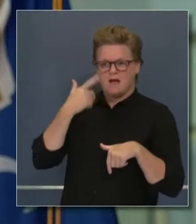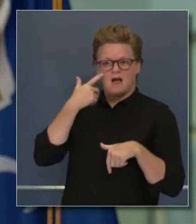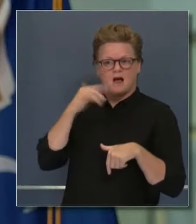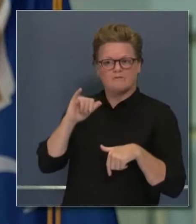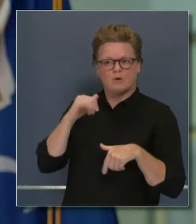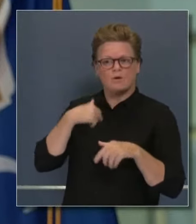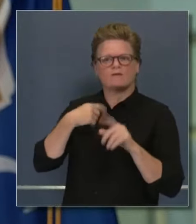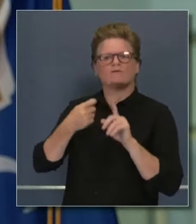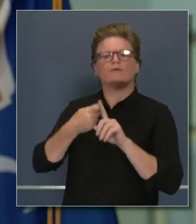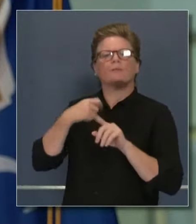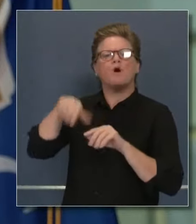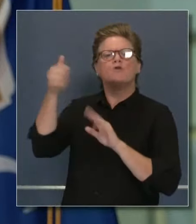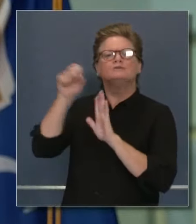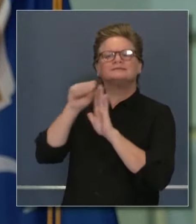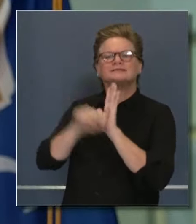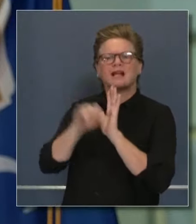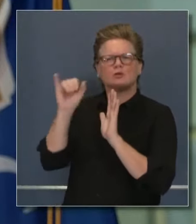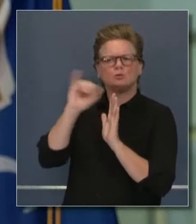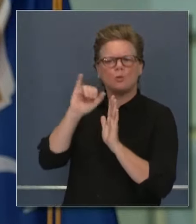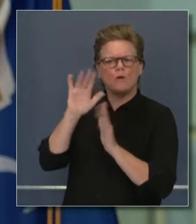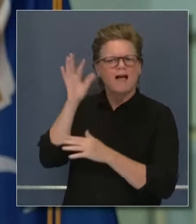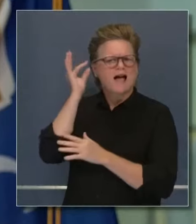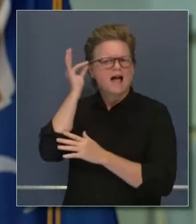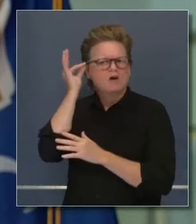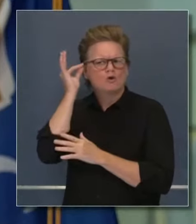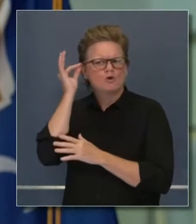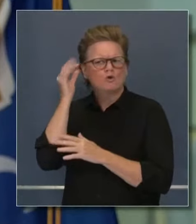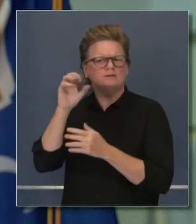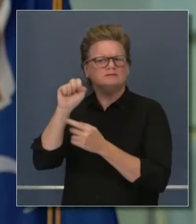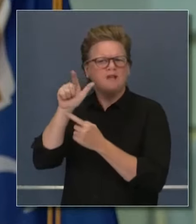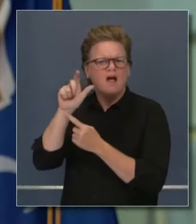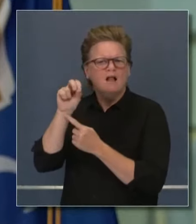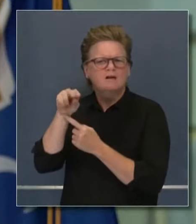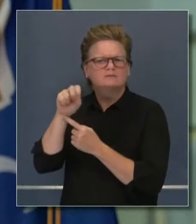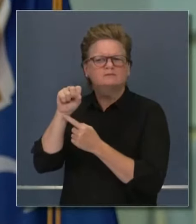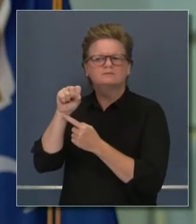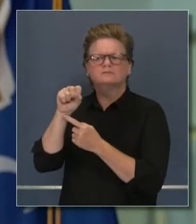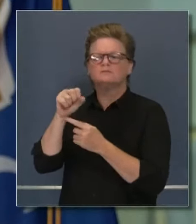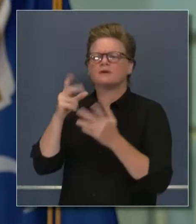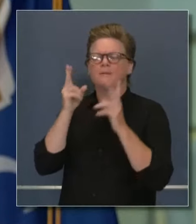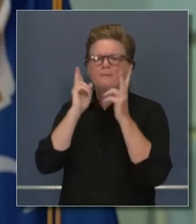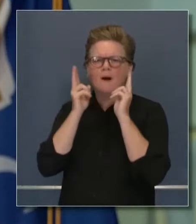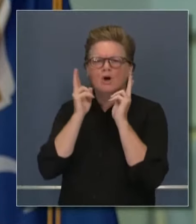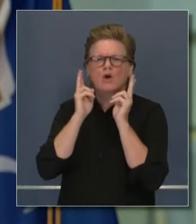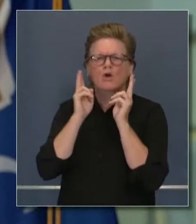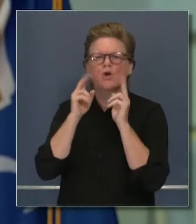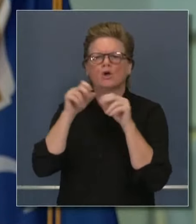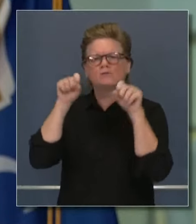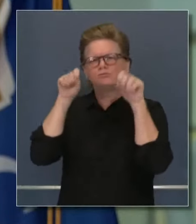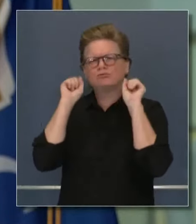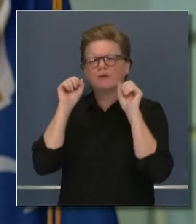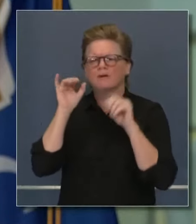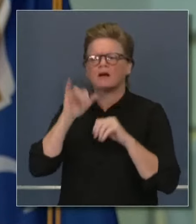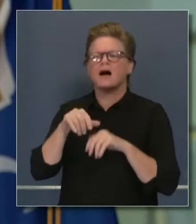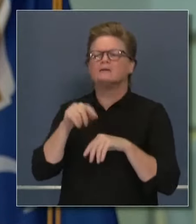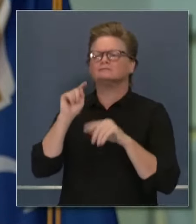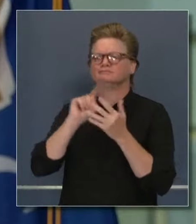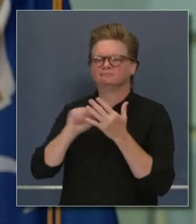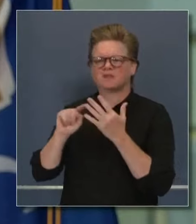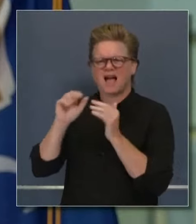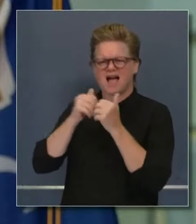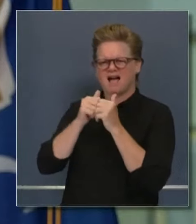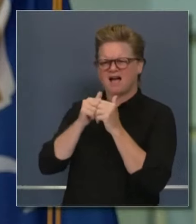nation around hair salons and measures taken by barbers and hair salons to reduce transmission